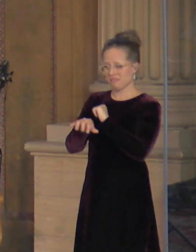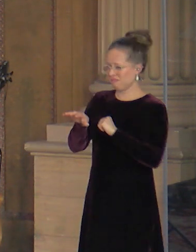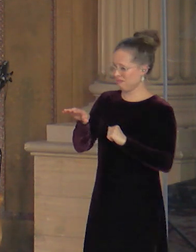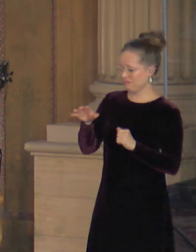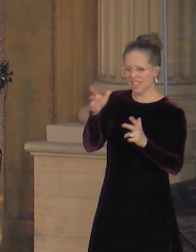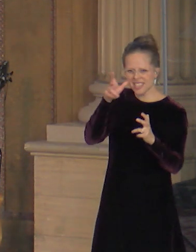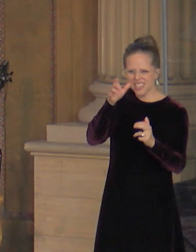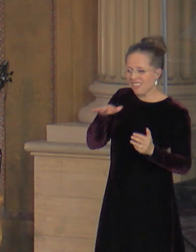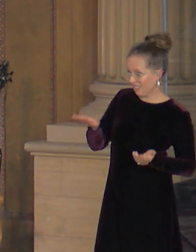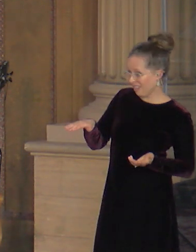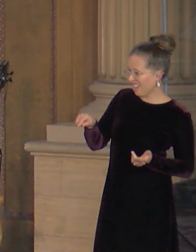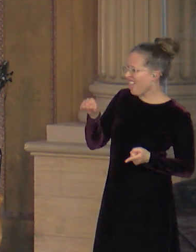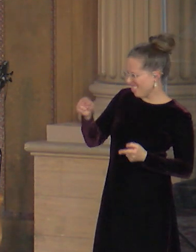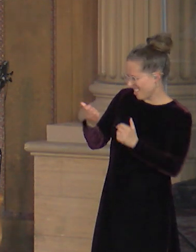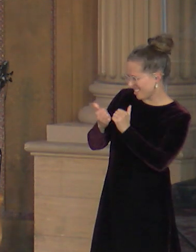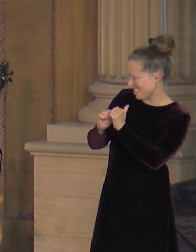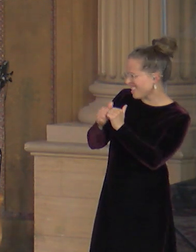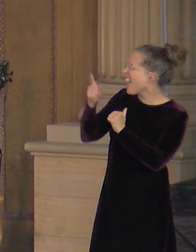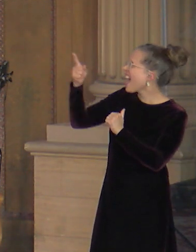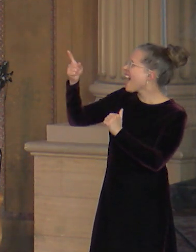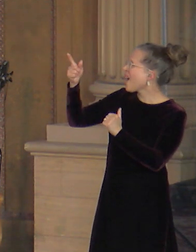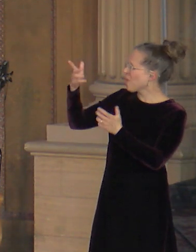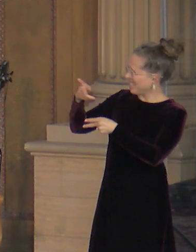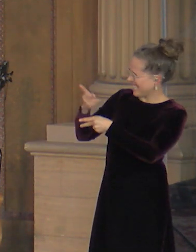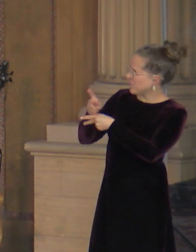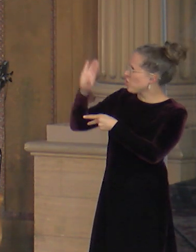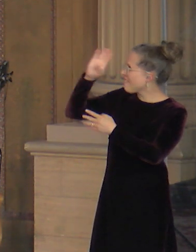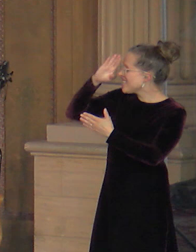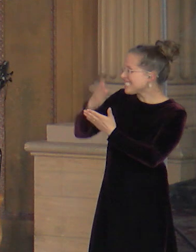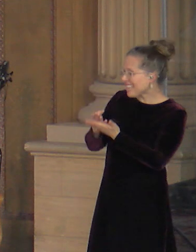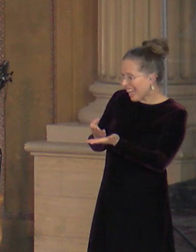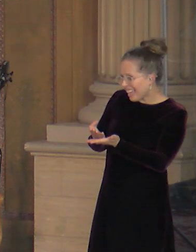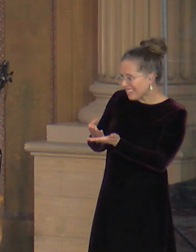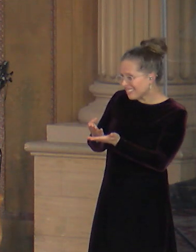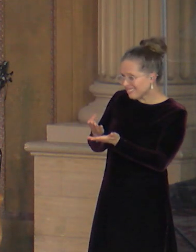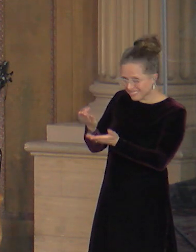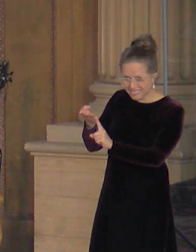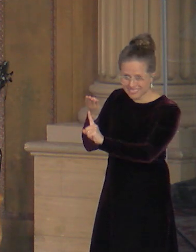maybe you're not really his son